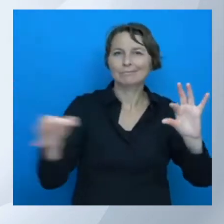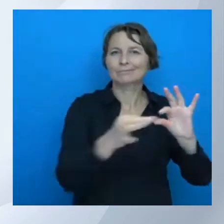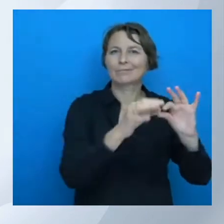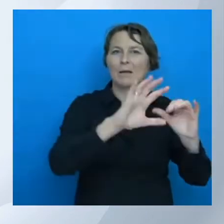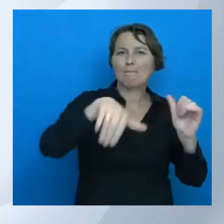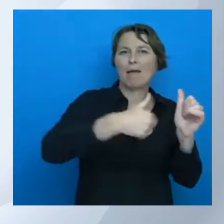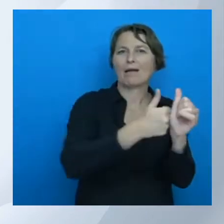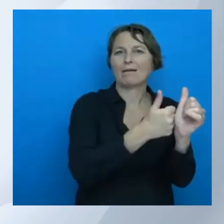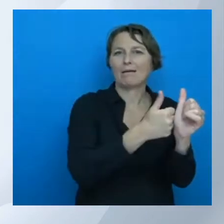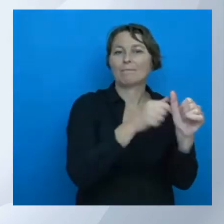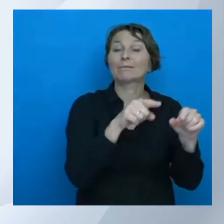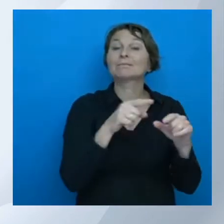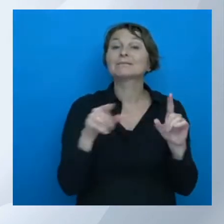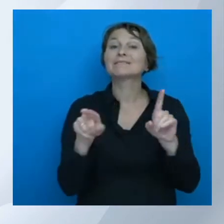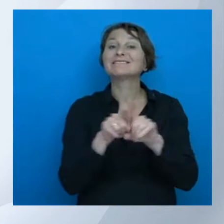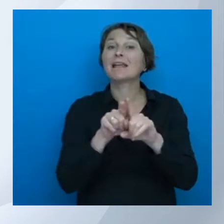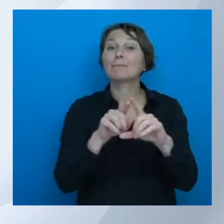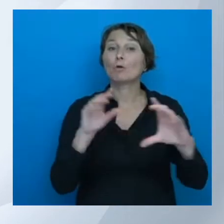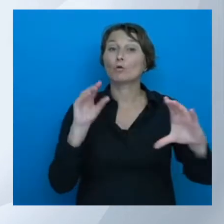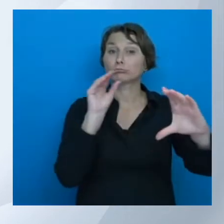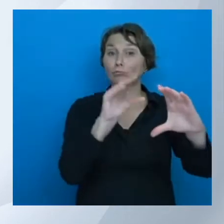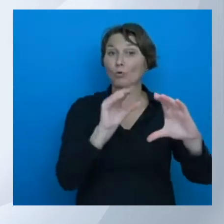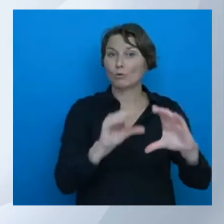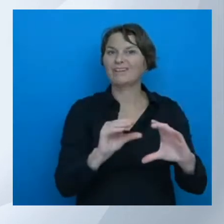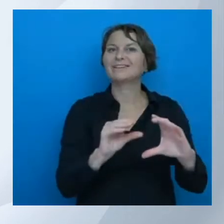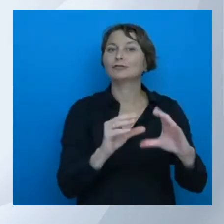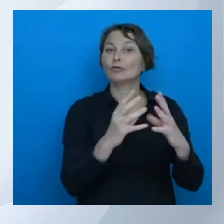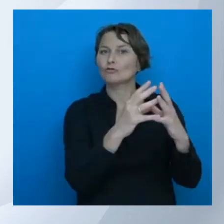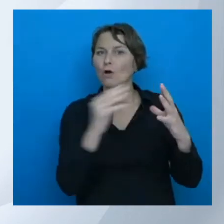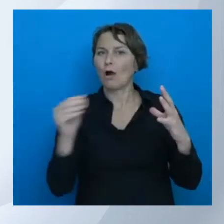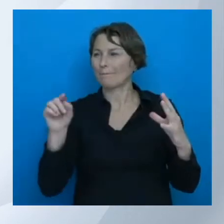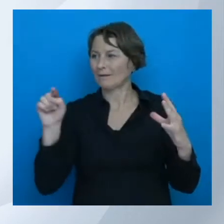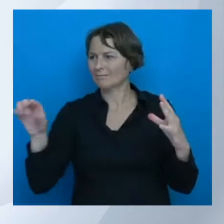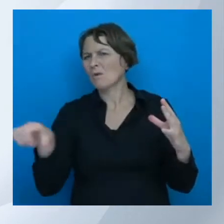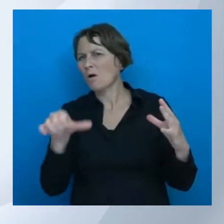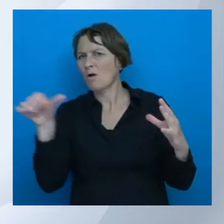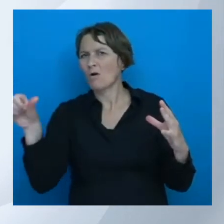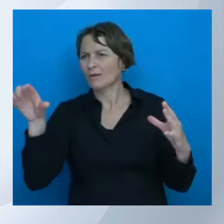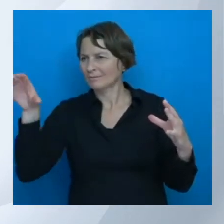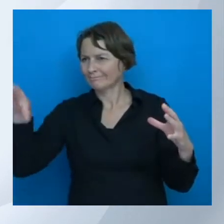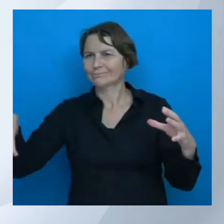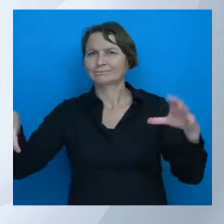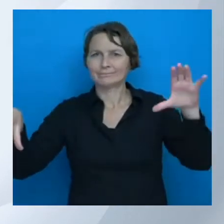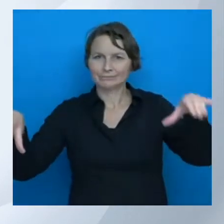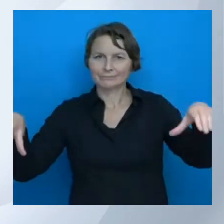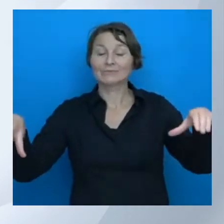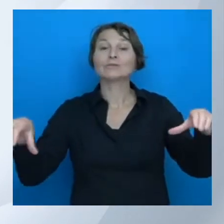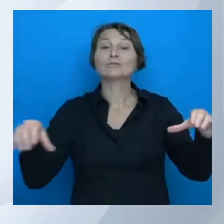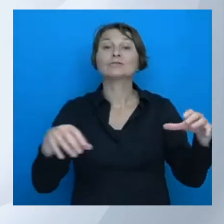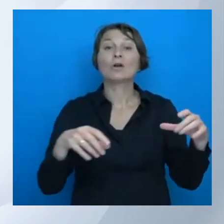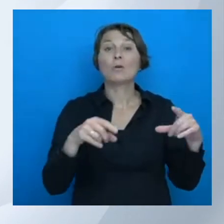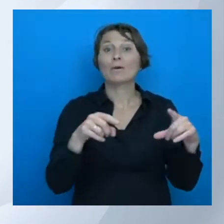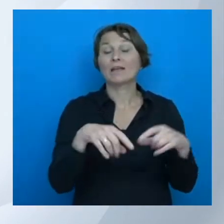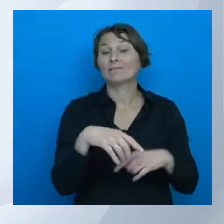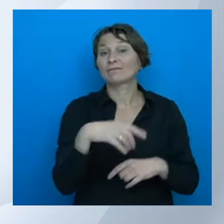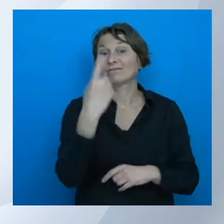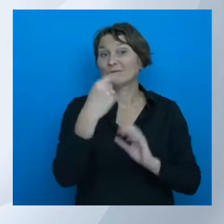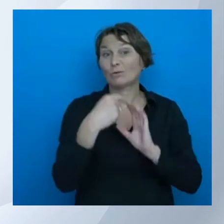storage. It should be replicated. Your database will be there, and it will be stored in a large cluster, so if one server fails, it doesn't really